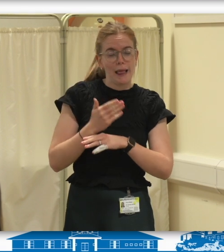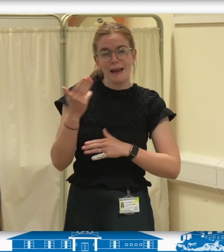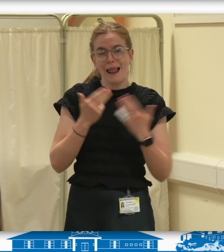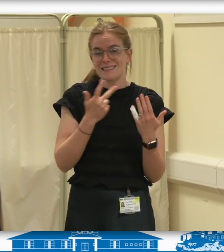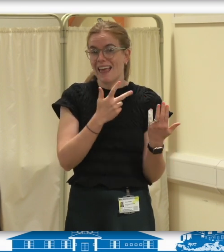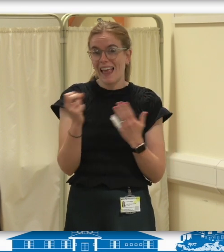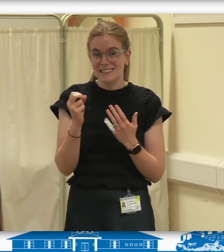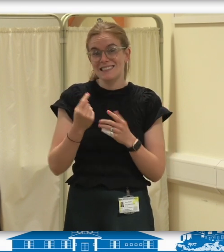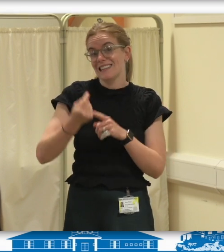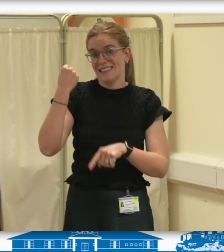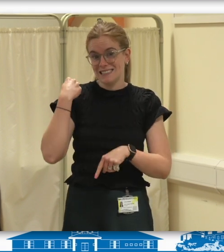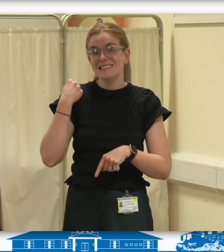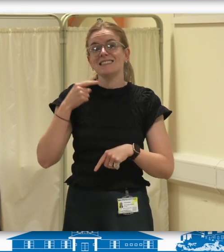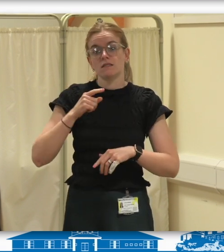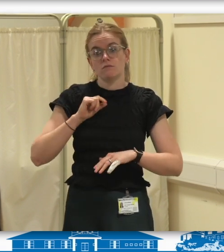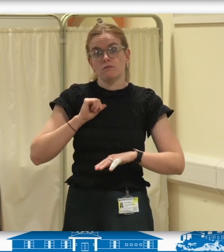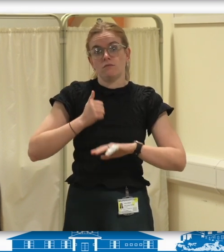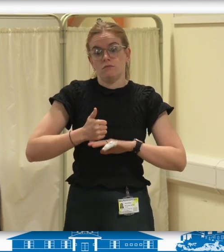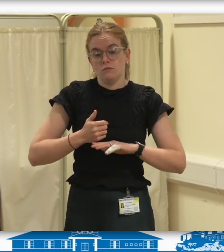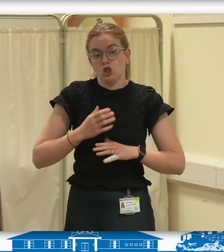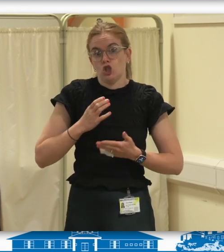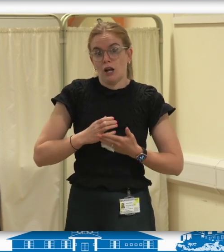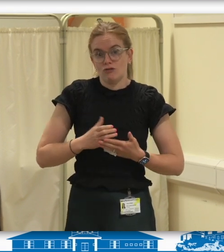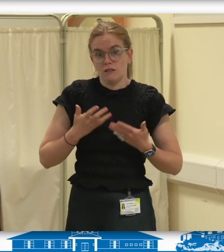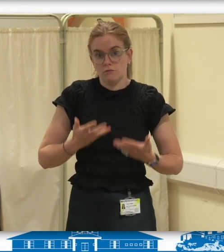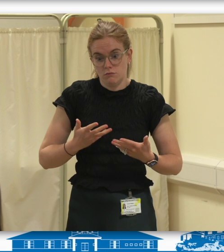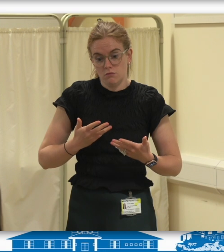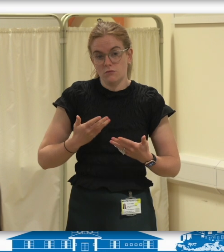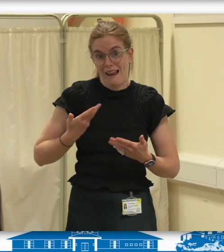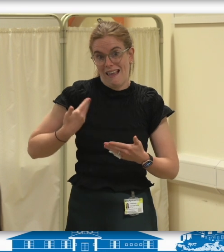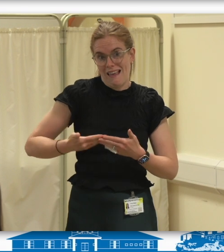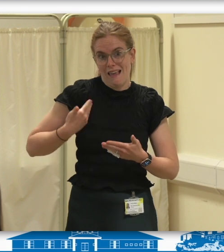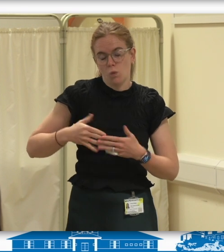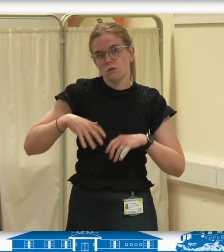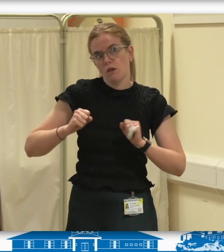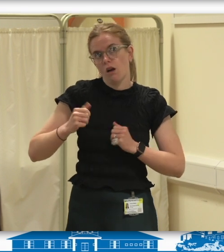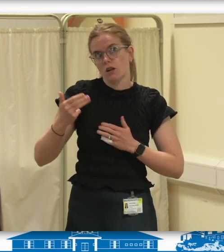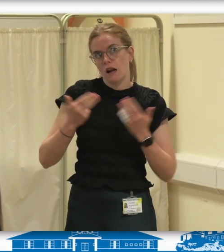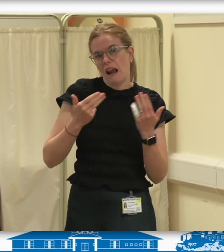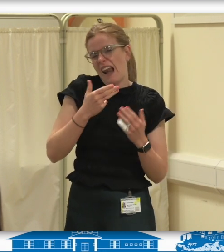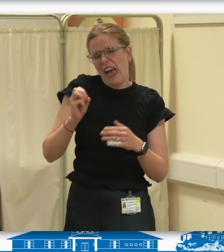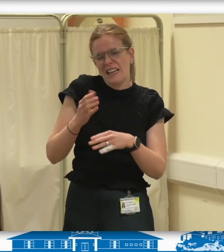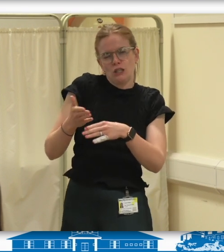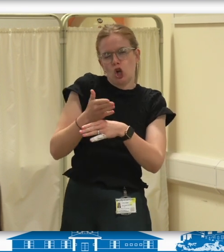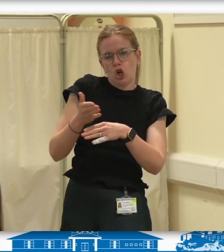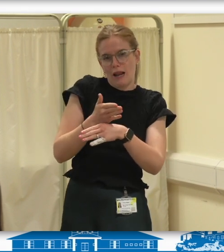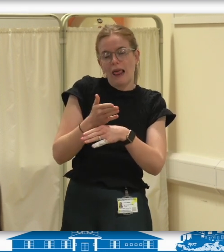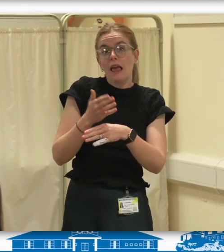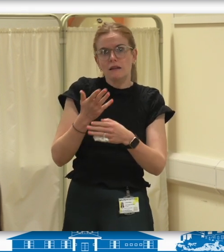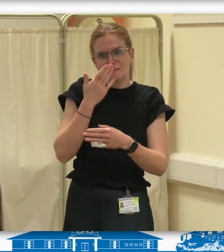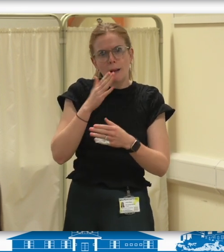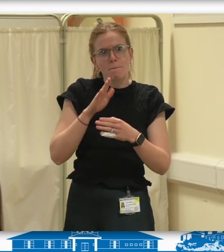has been a charity in its current form since the early 90s and is going from strength